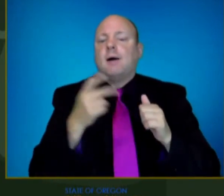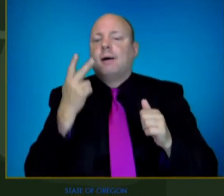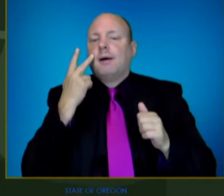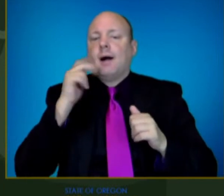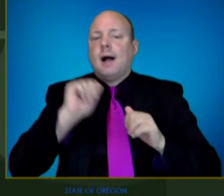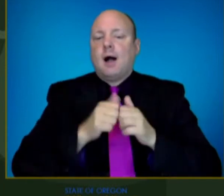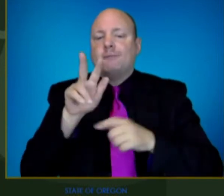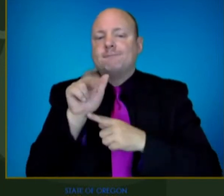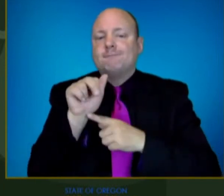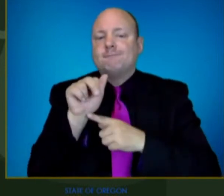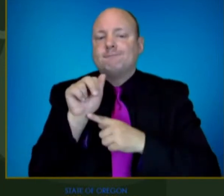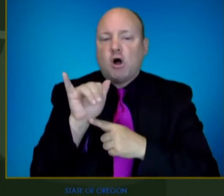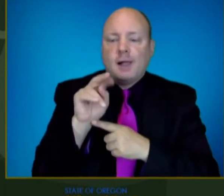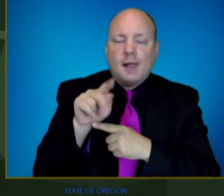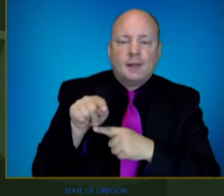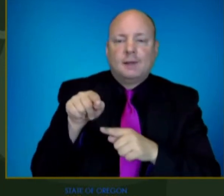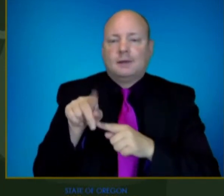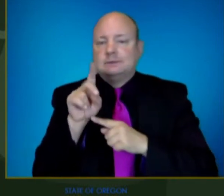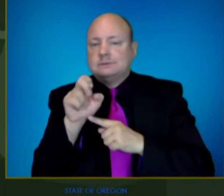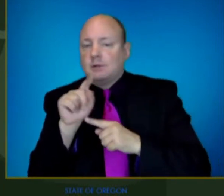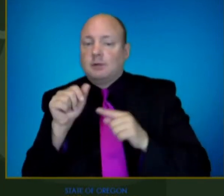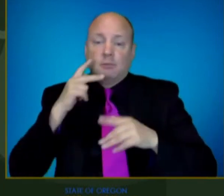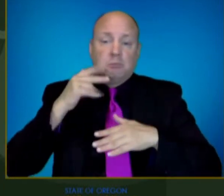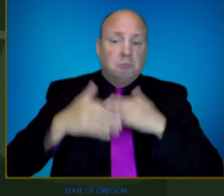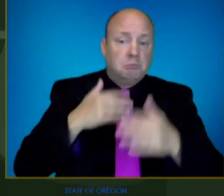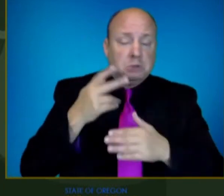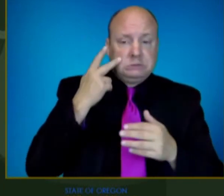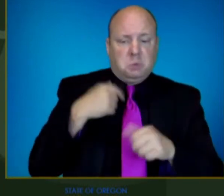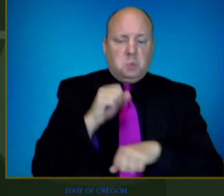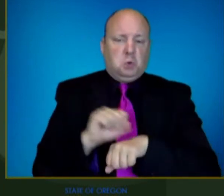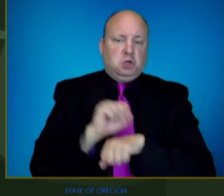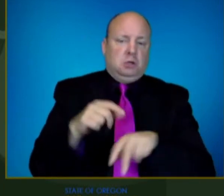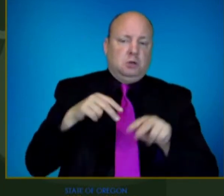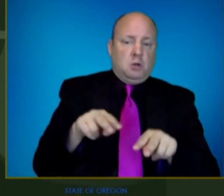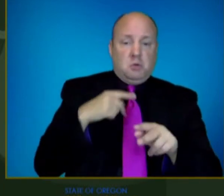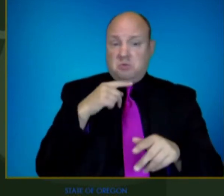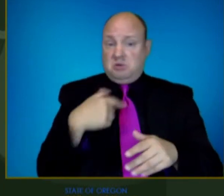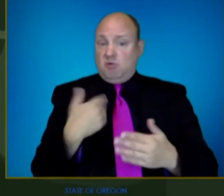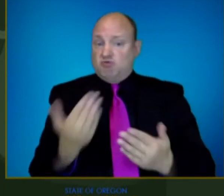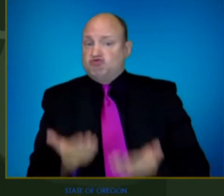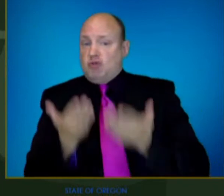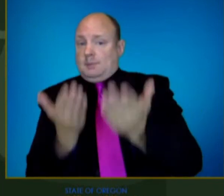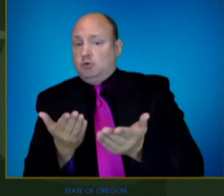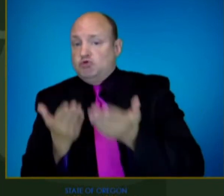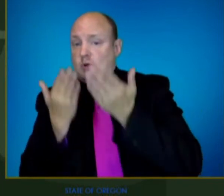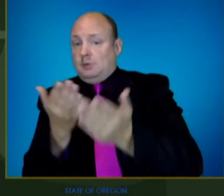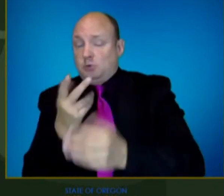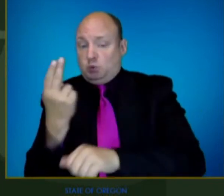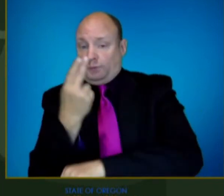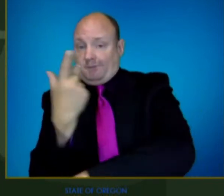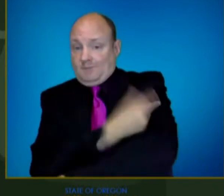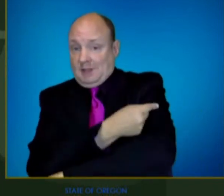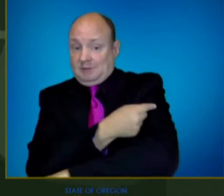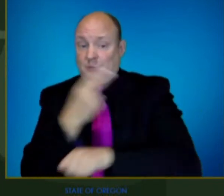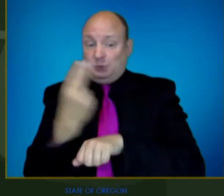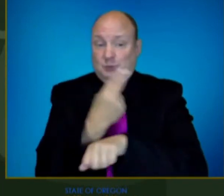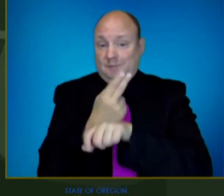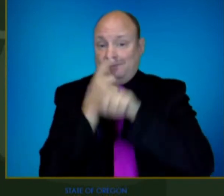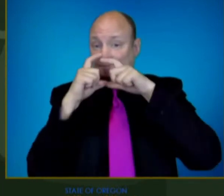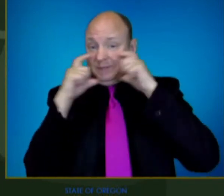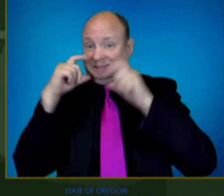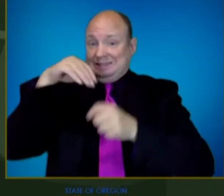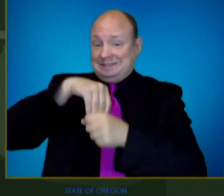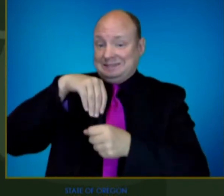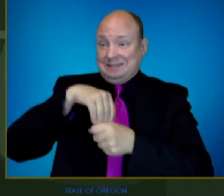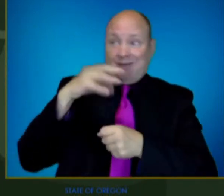time, our recommendation was still that people who are not vaccinated wear masks in indoor settings and outdoor crowded settings to